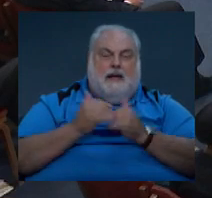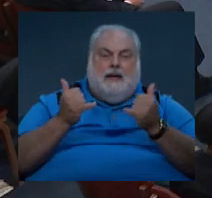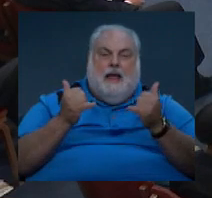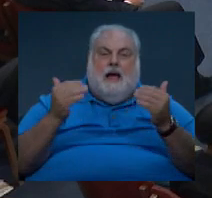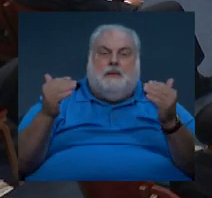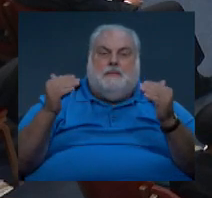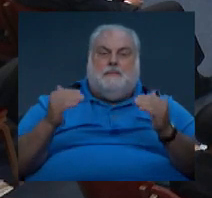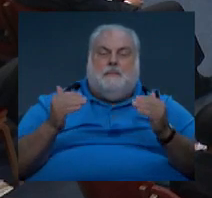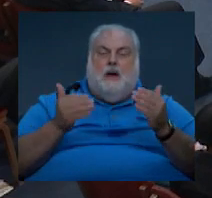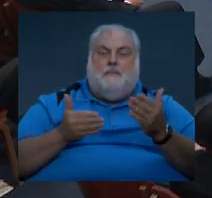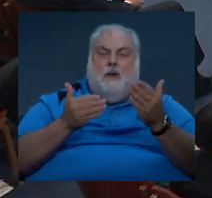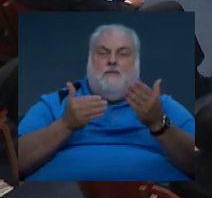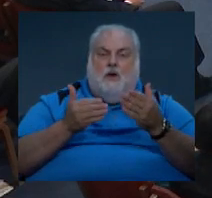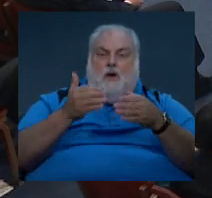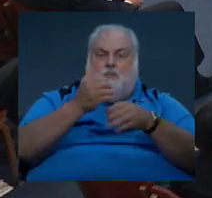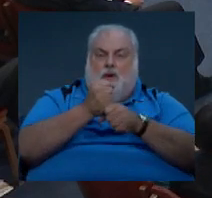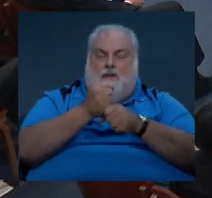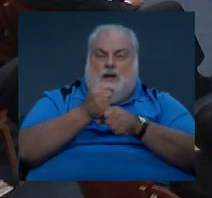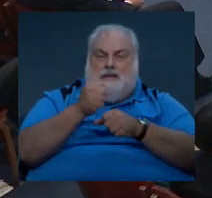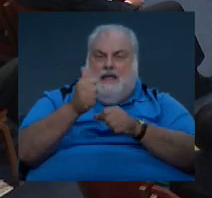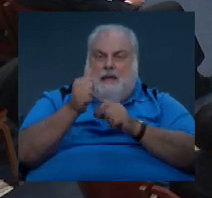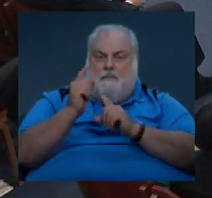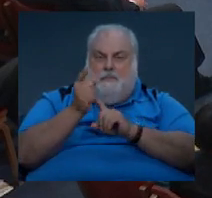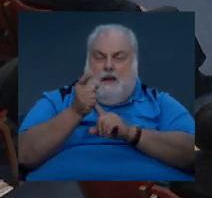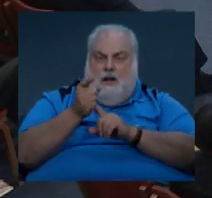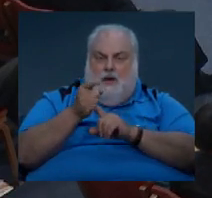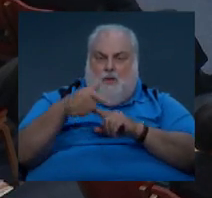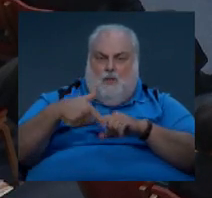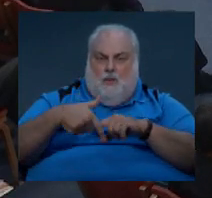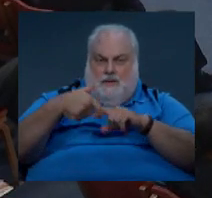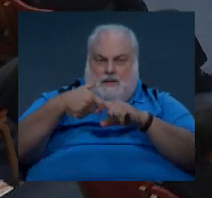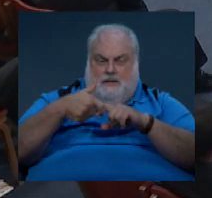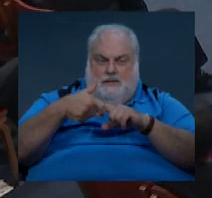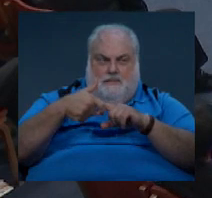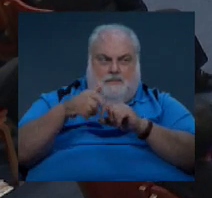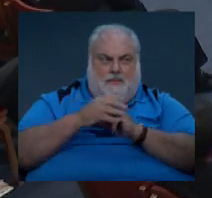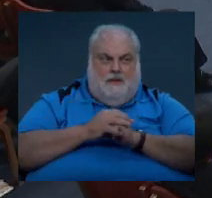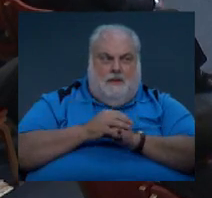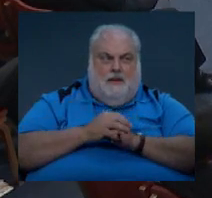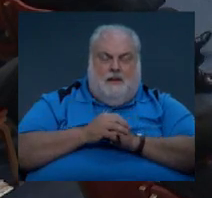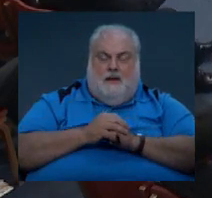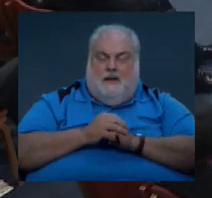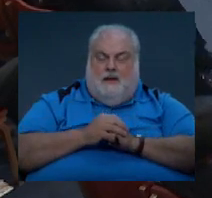motion to a brief 10-minute recess. Motion passes.